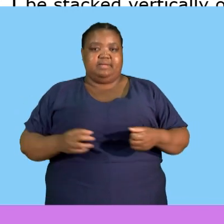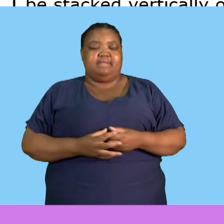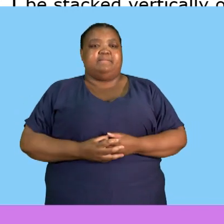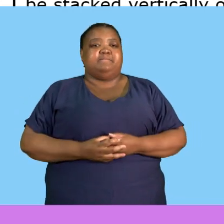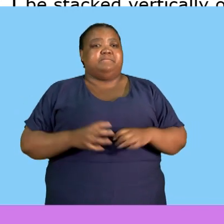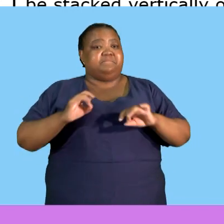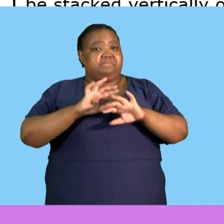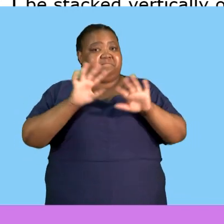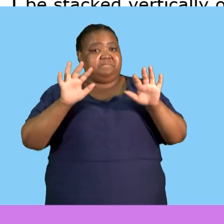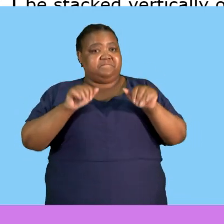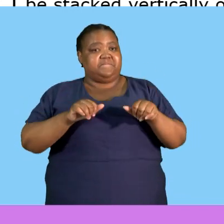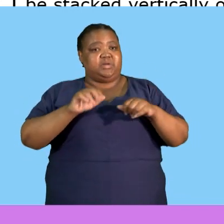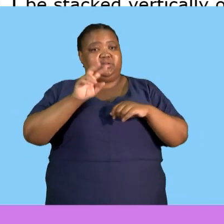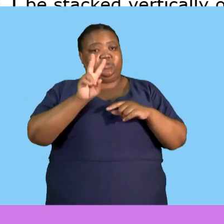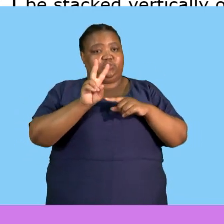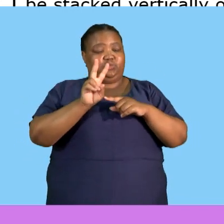0.69